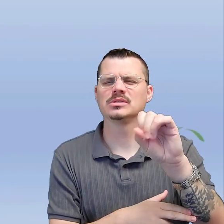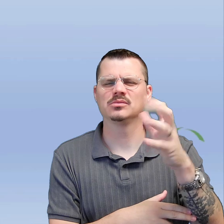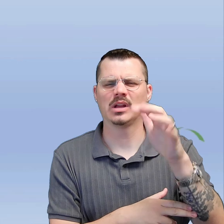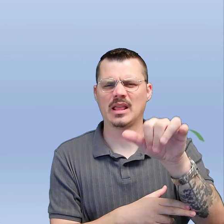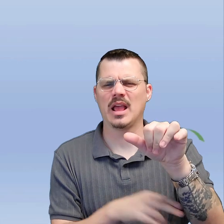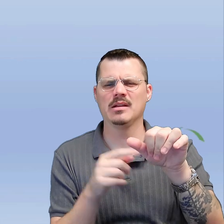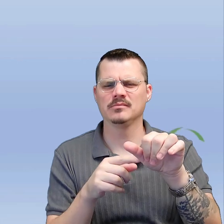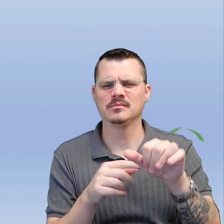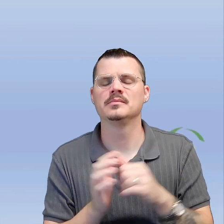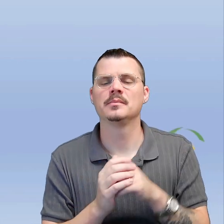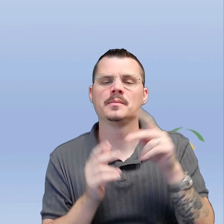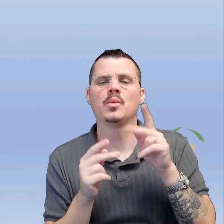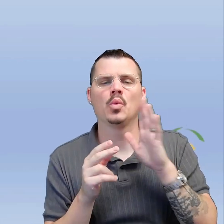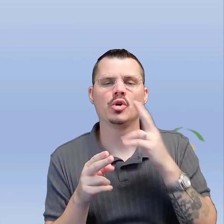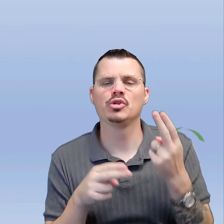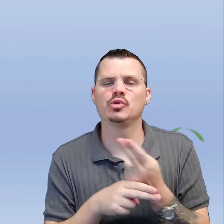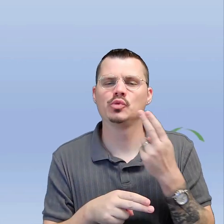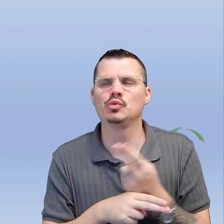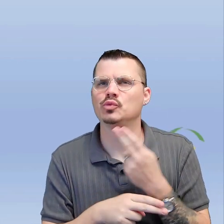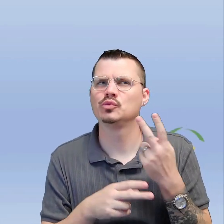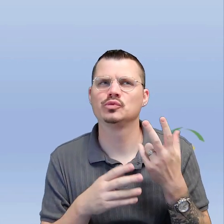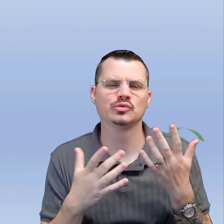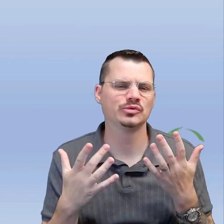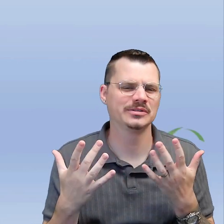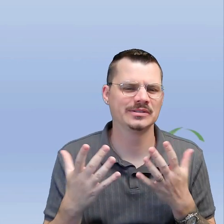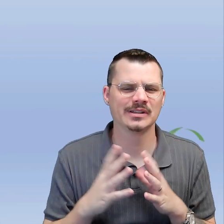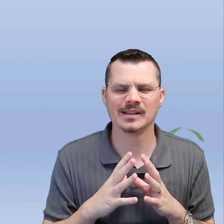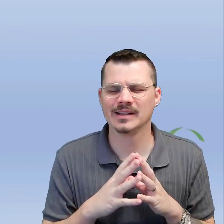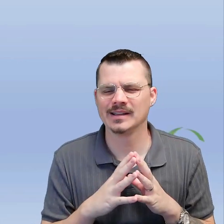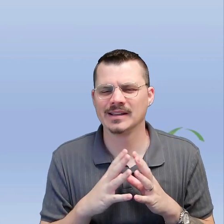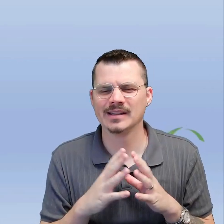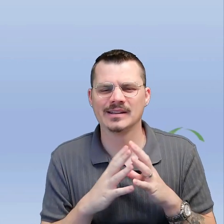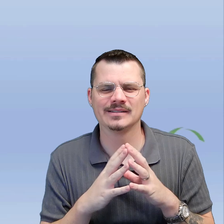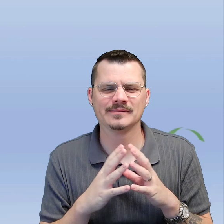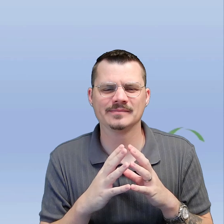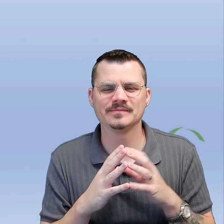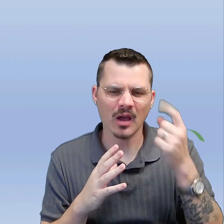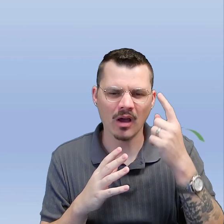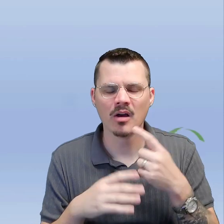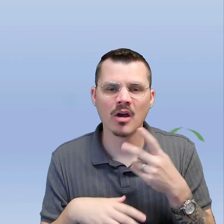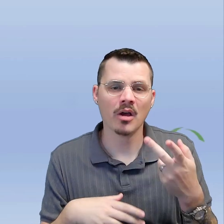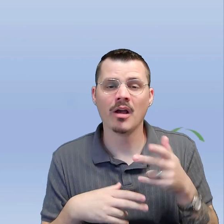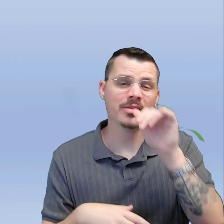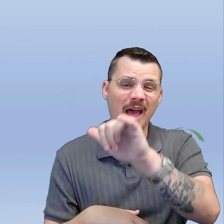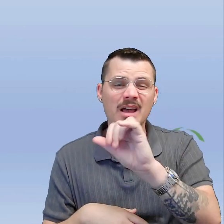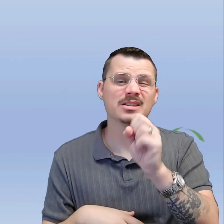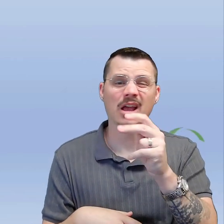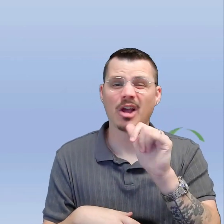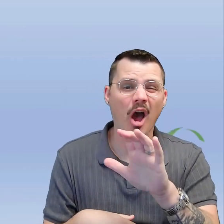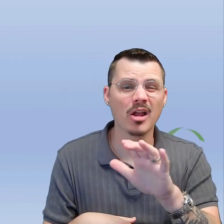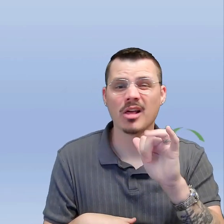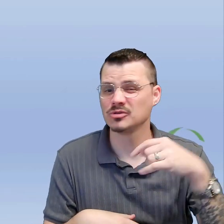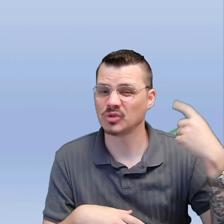is, people will use sort of a colloquial, oh man, that's psychotic.